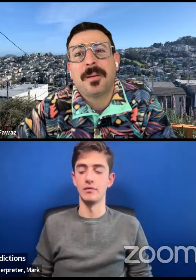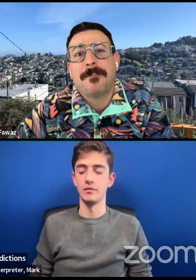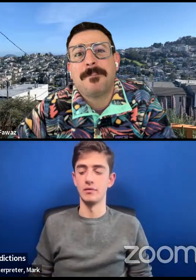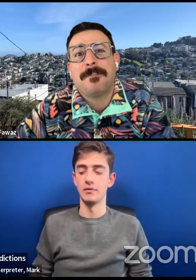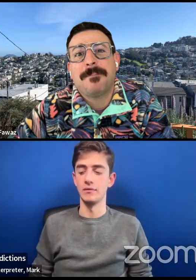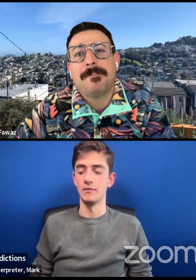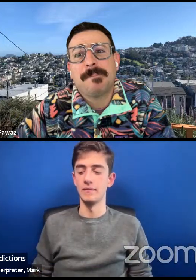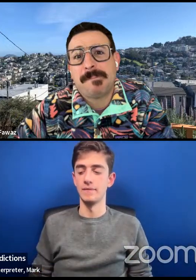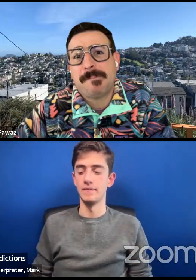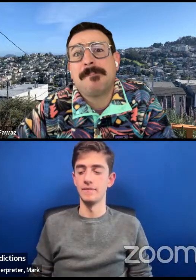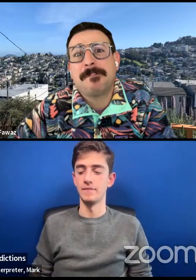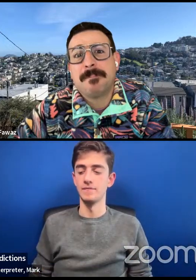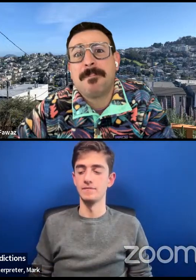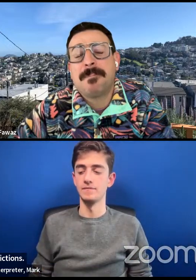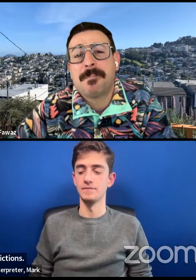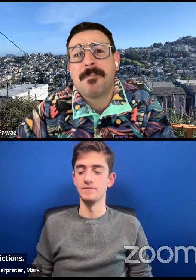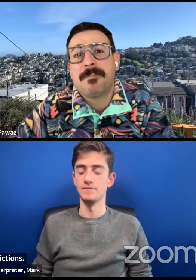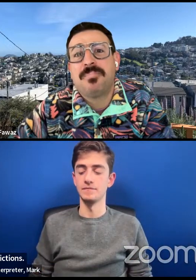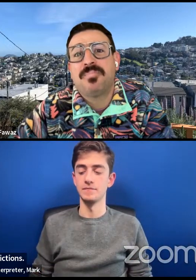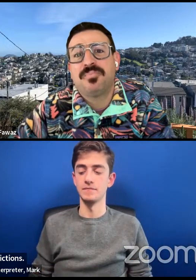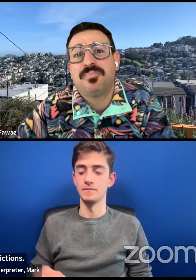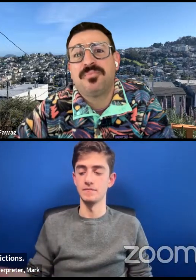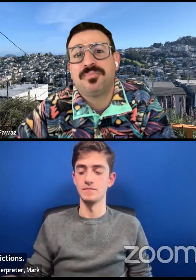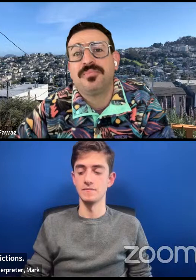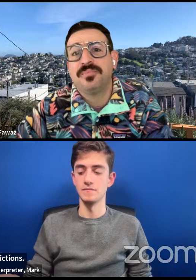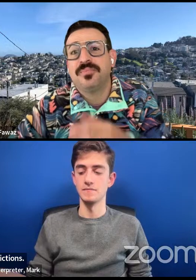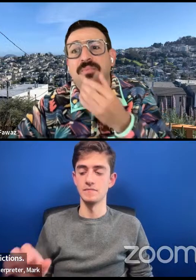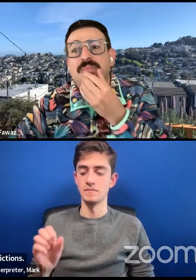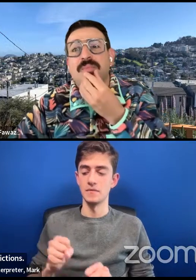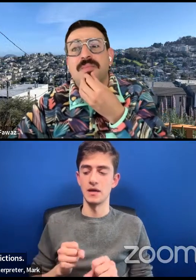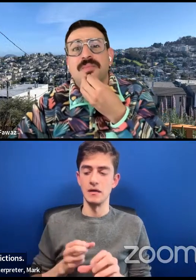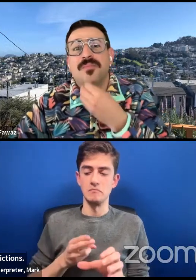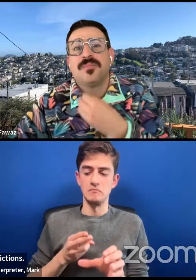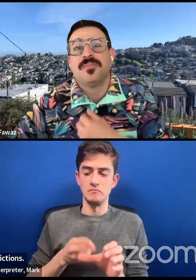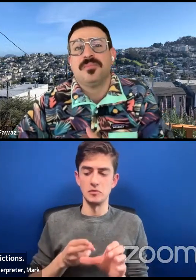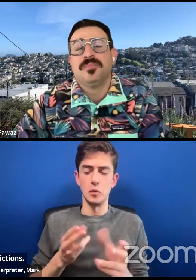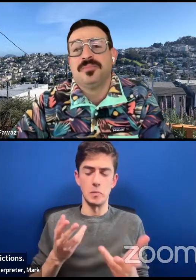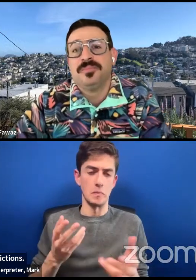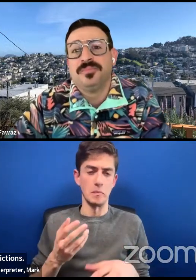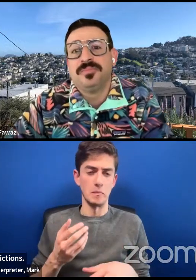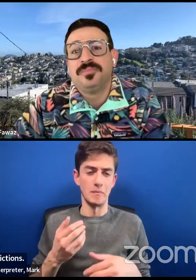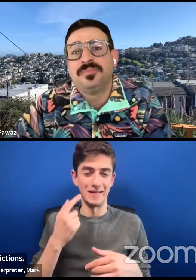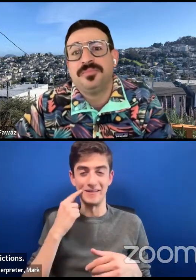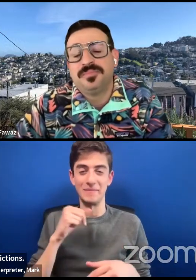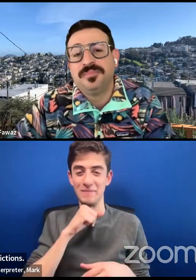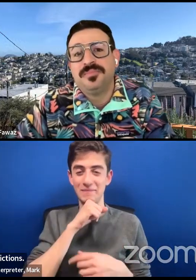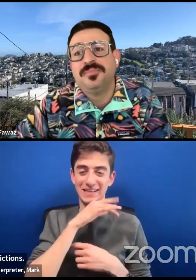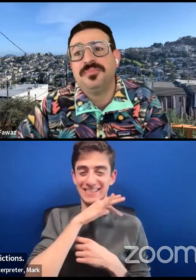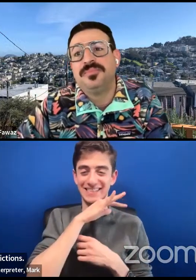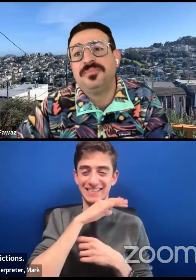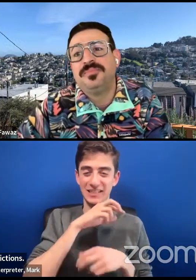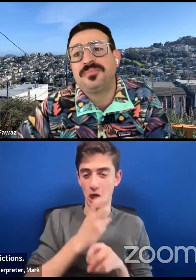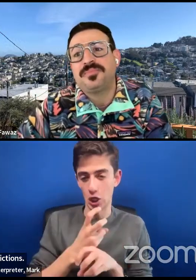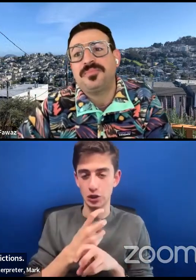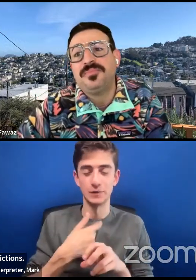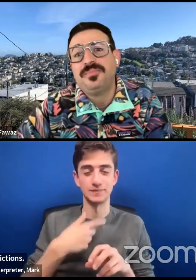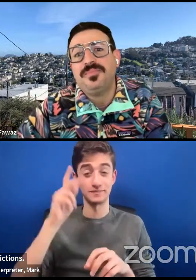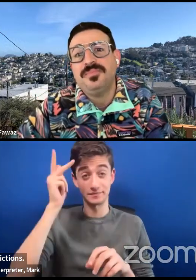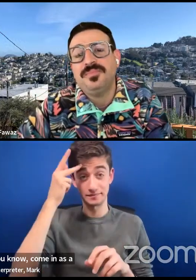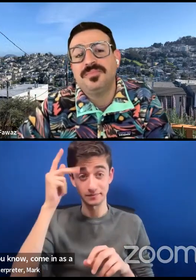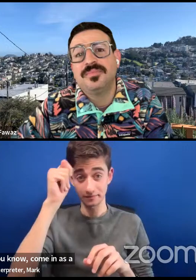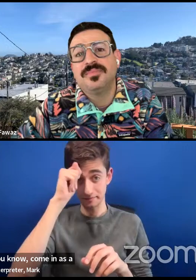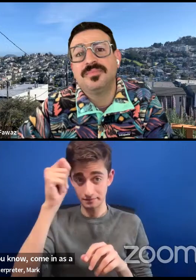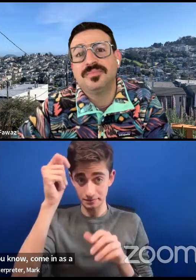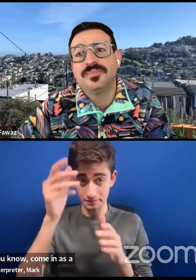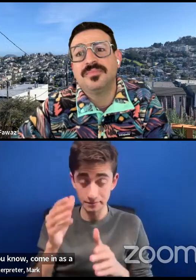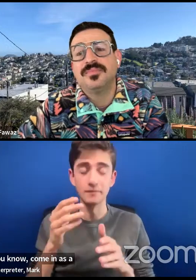Well, I can jump in. I mean, I think that's a really good question. I think messiness is hard because, like, I always want to, like, come in as a political theorist, and I really